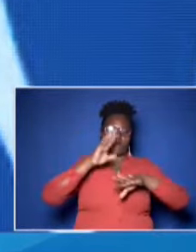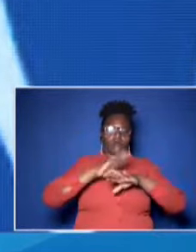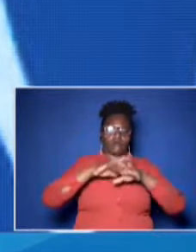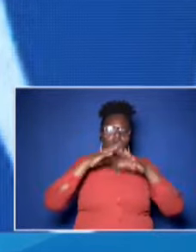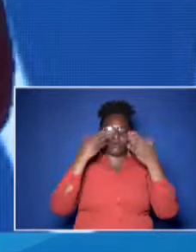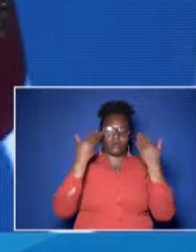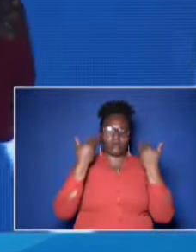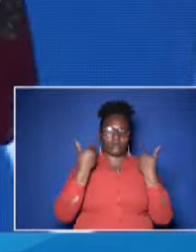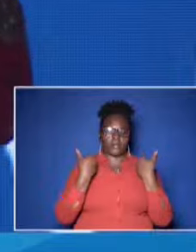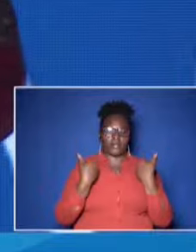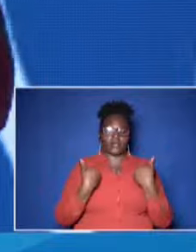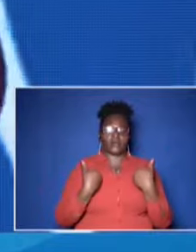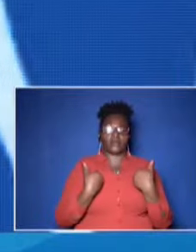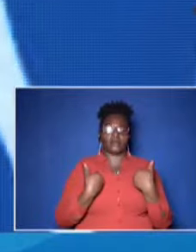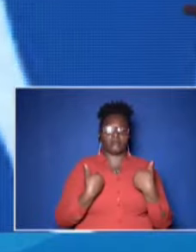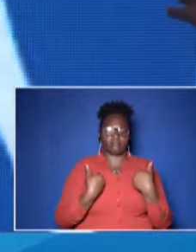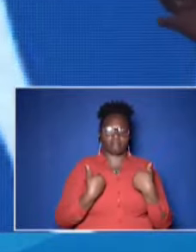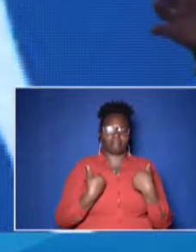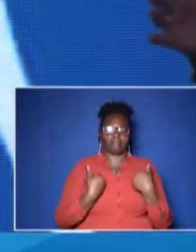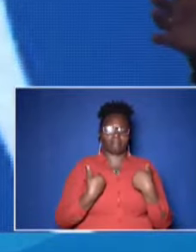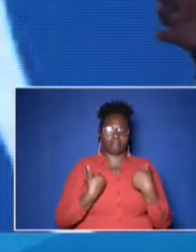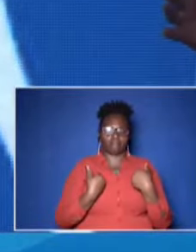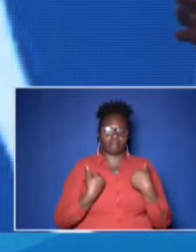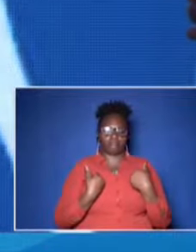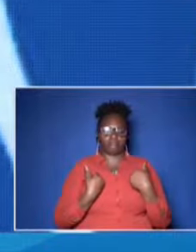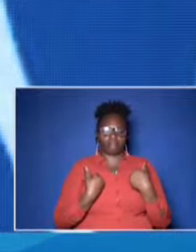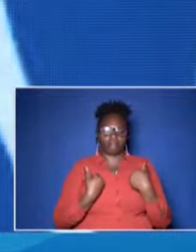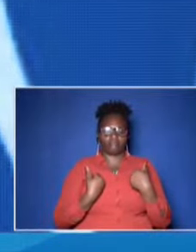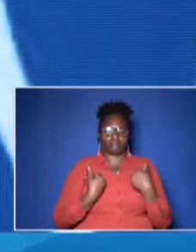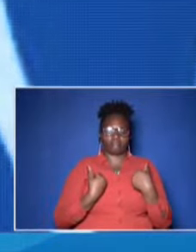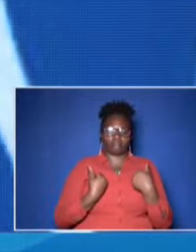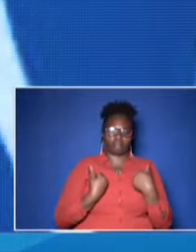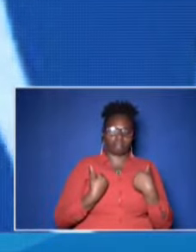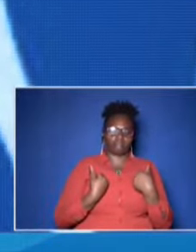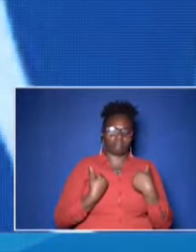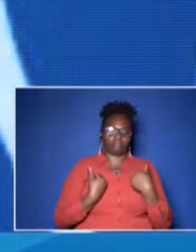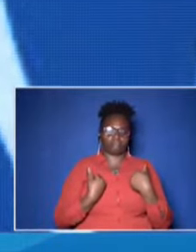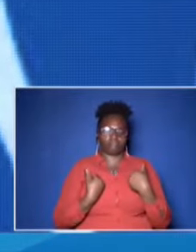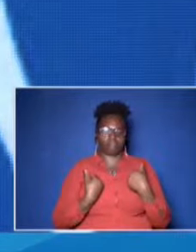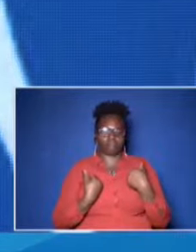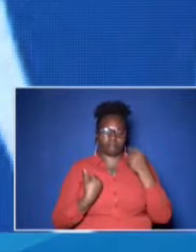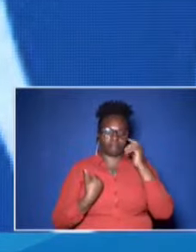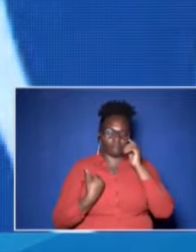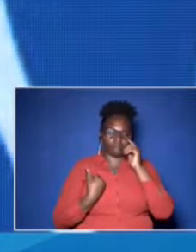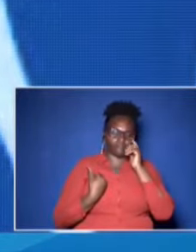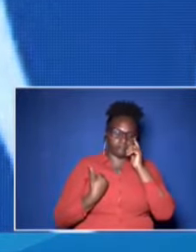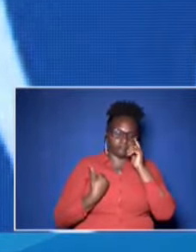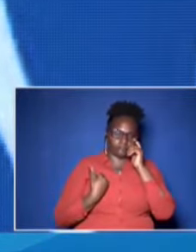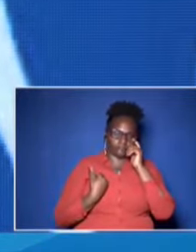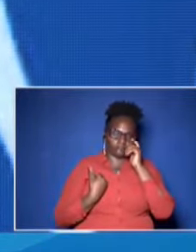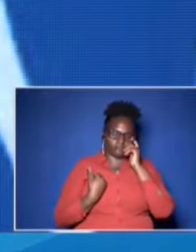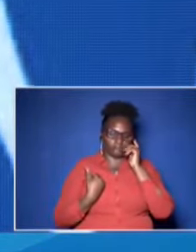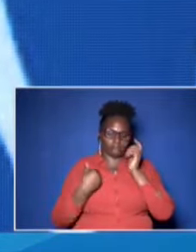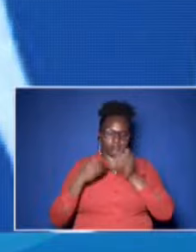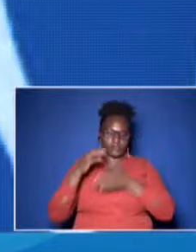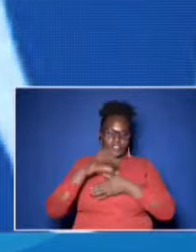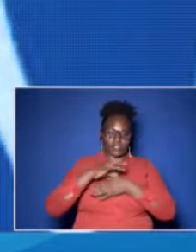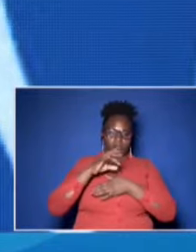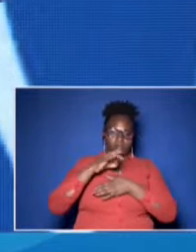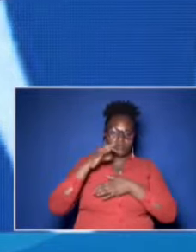fresh on me sing it choir speak